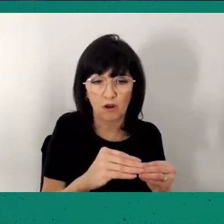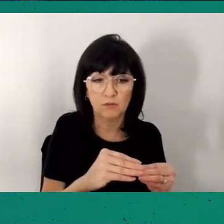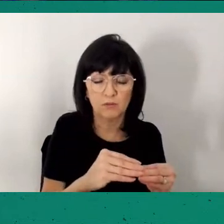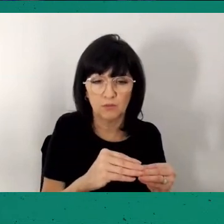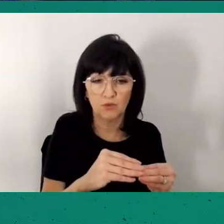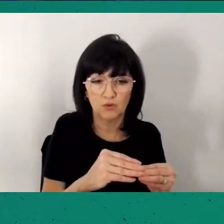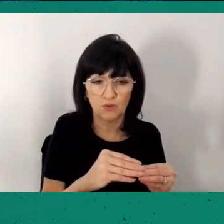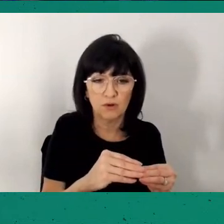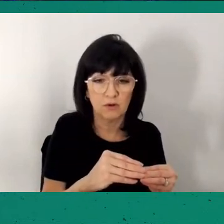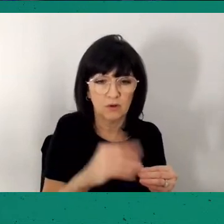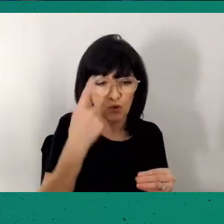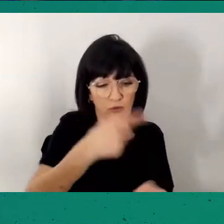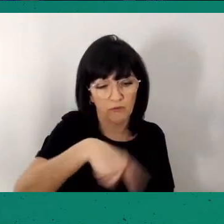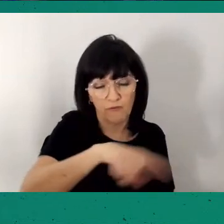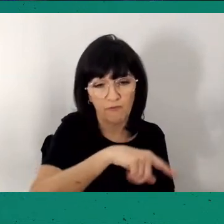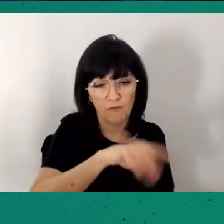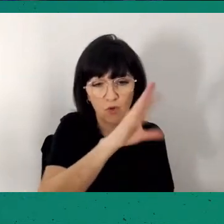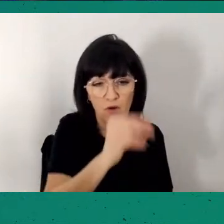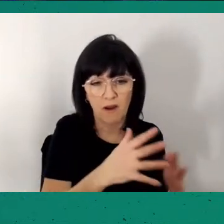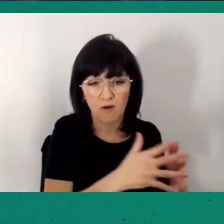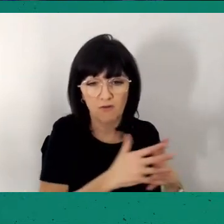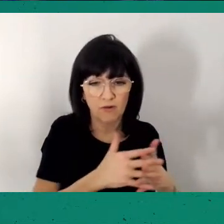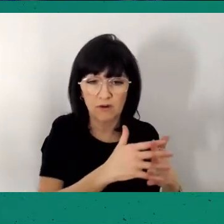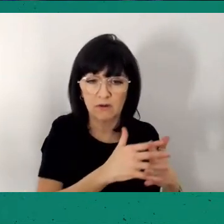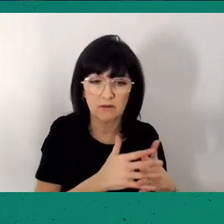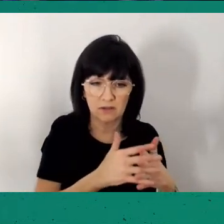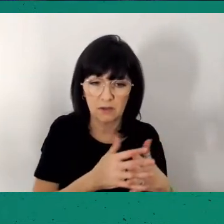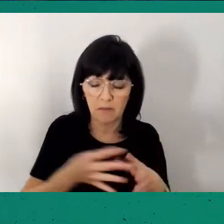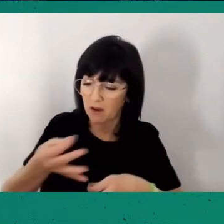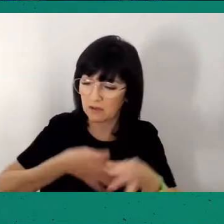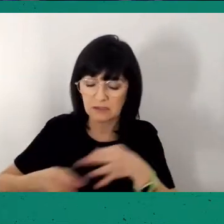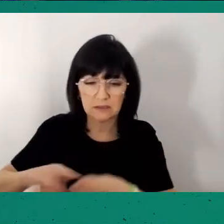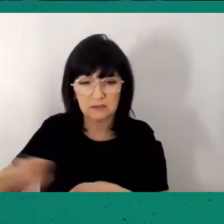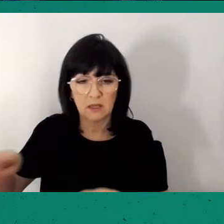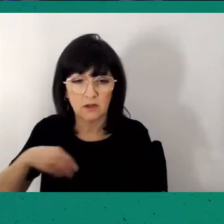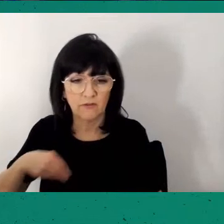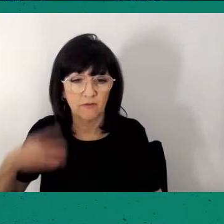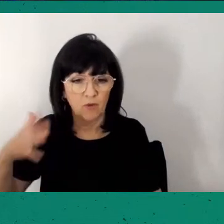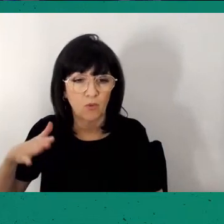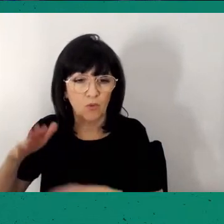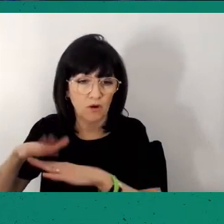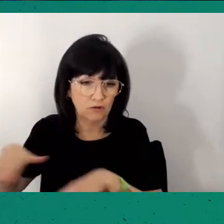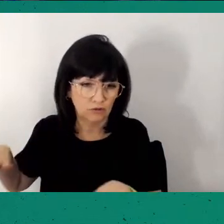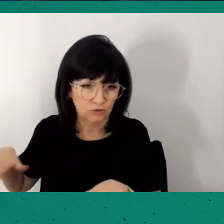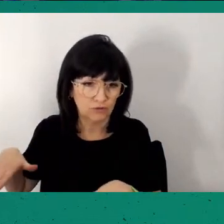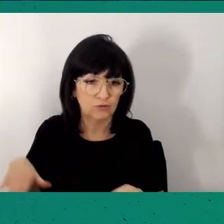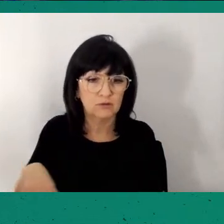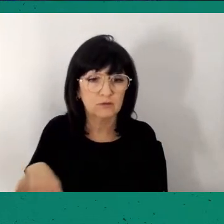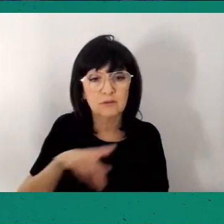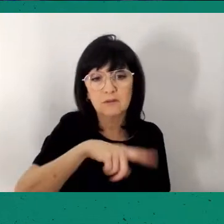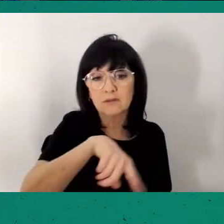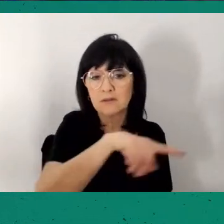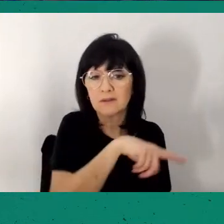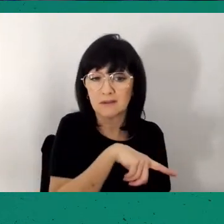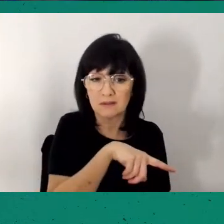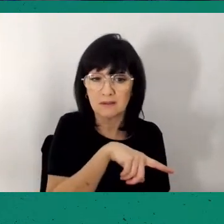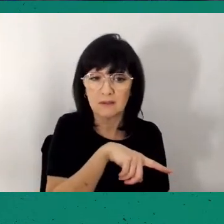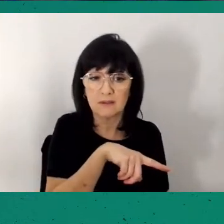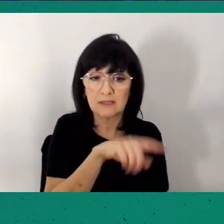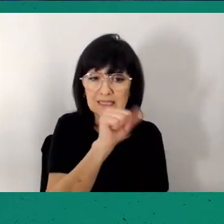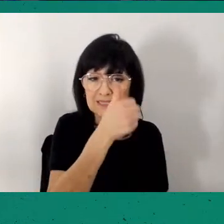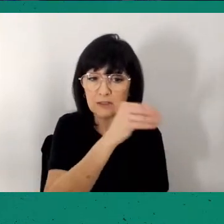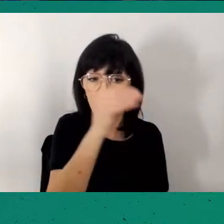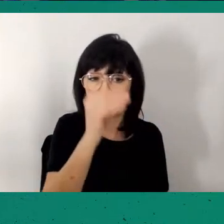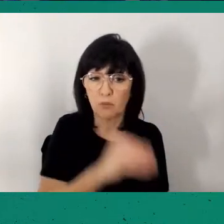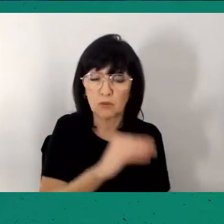on white children by 1935. Even though salaries for African American teachers lagged behind by 10% during